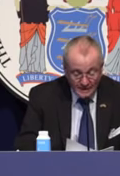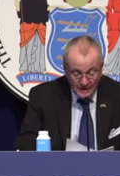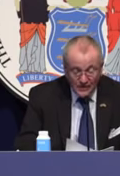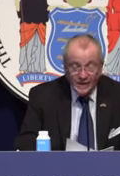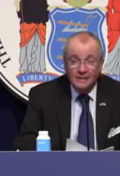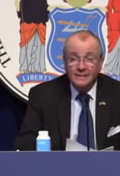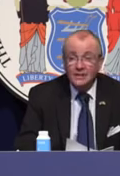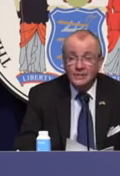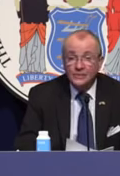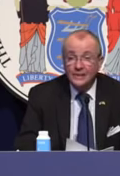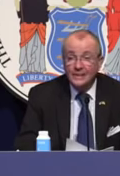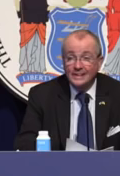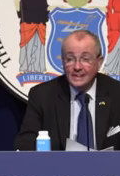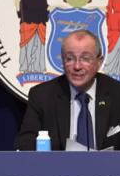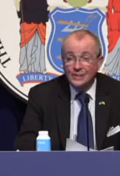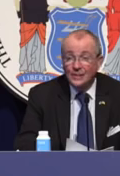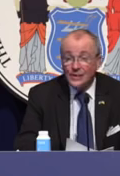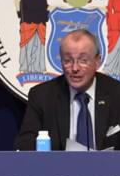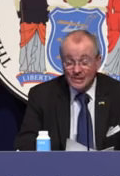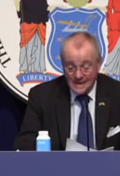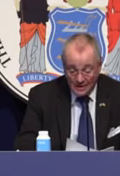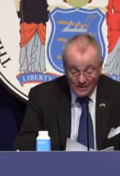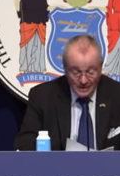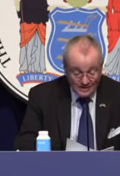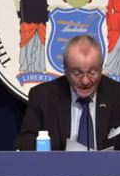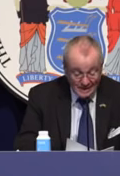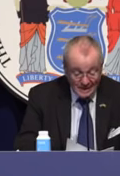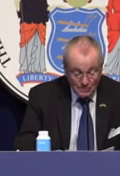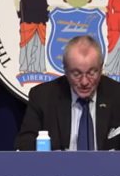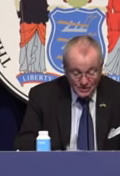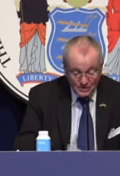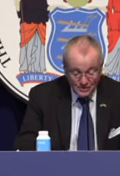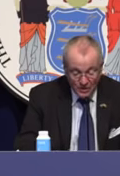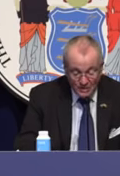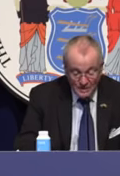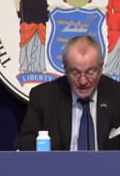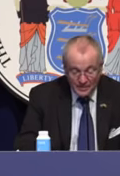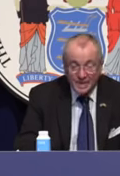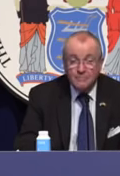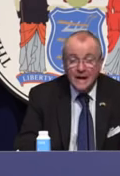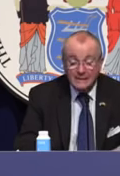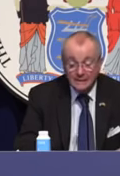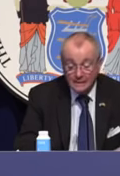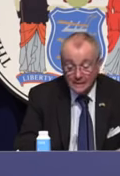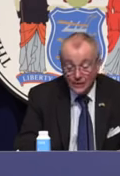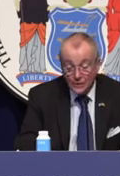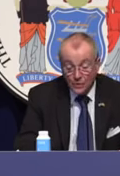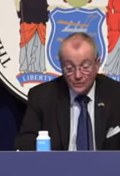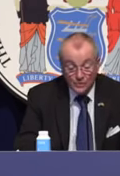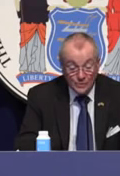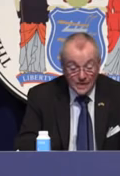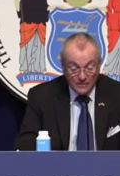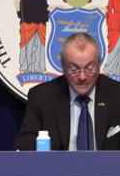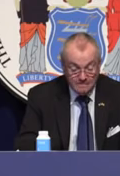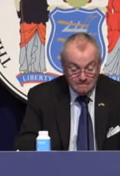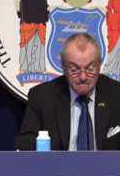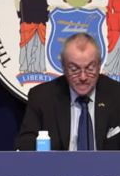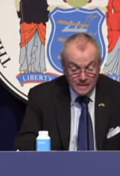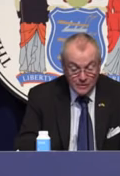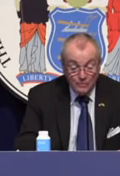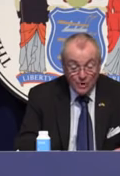program is not just a key thing in the here and now, but a key principle for our being able to get back on the road to